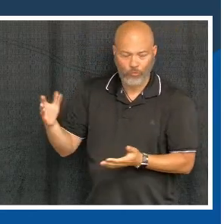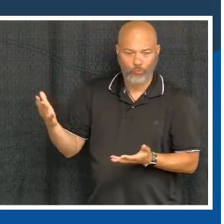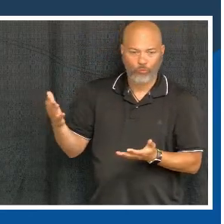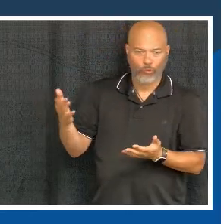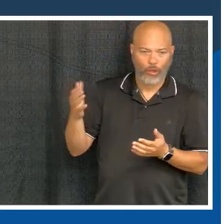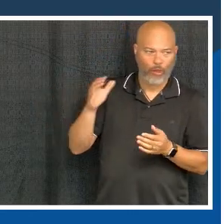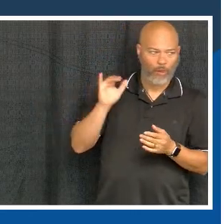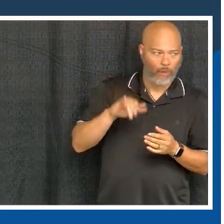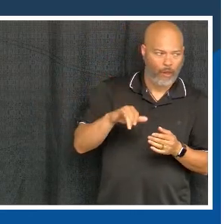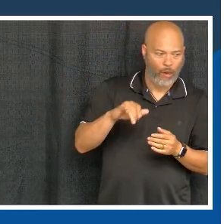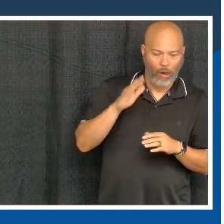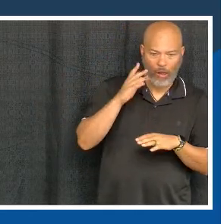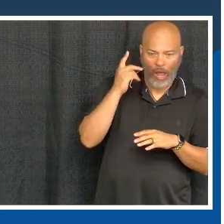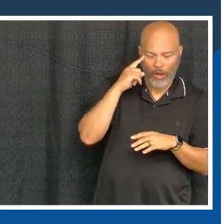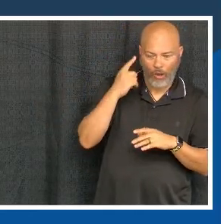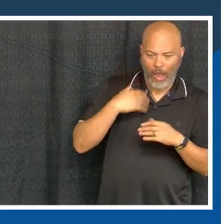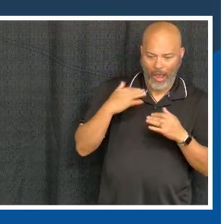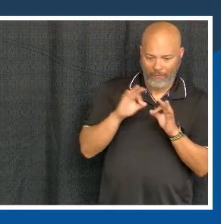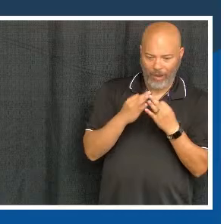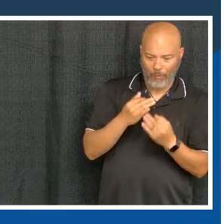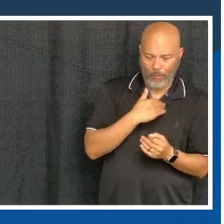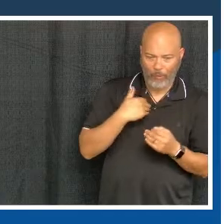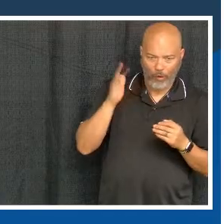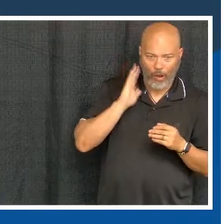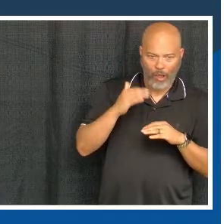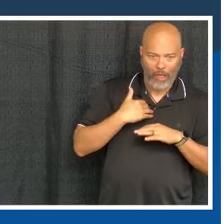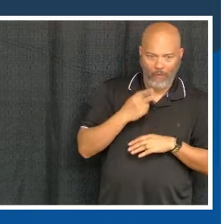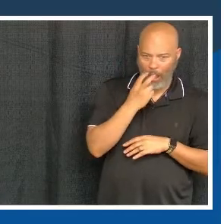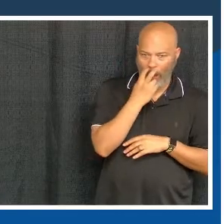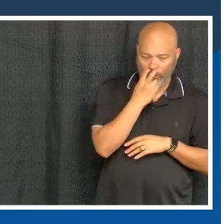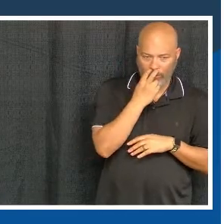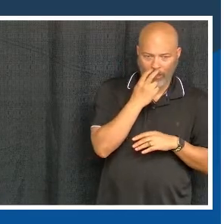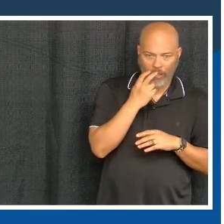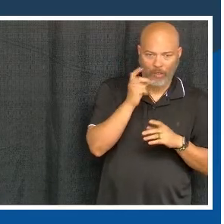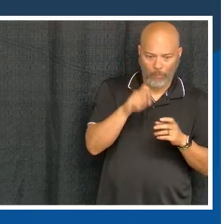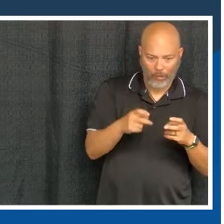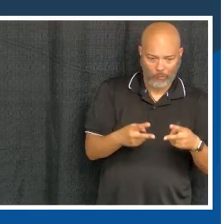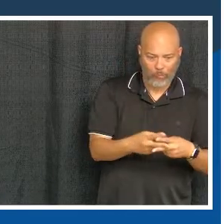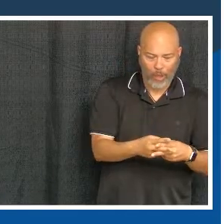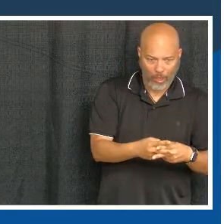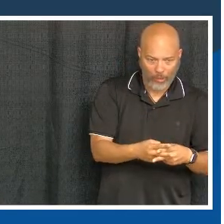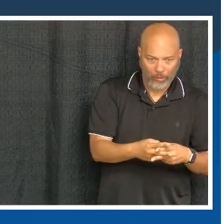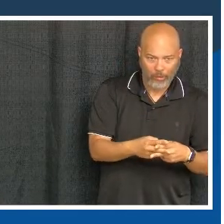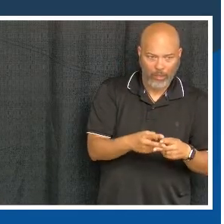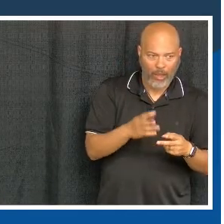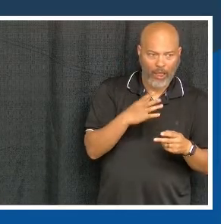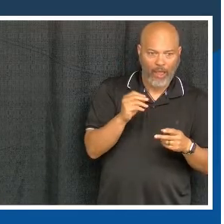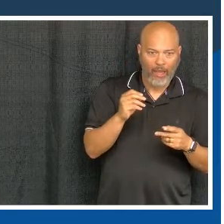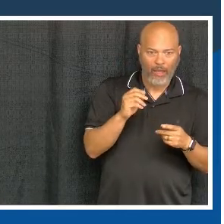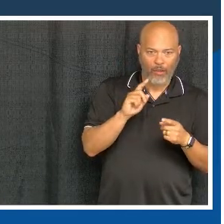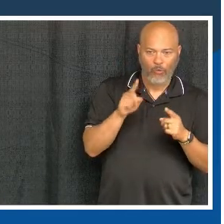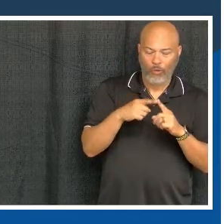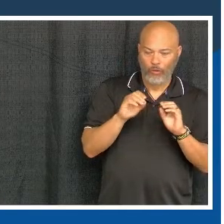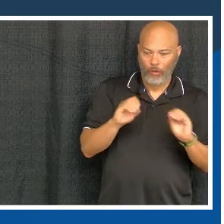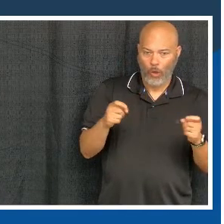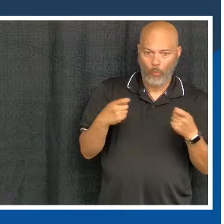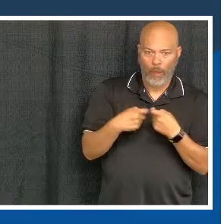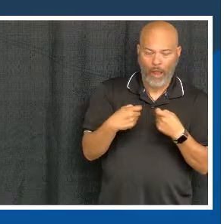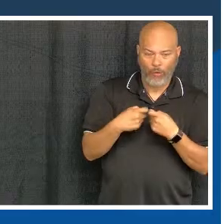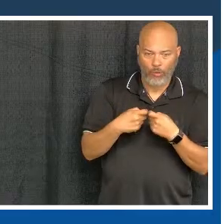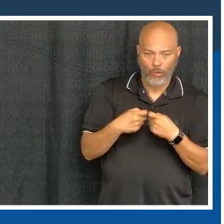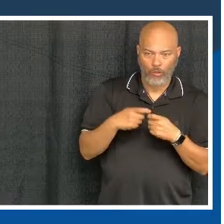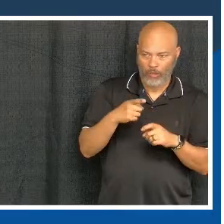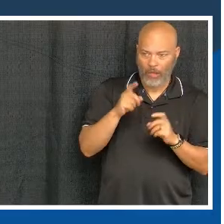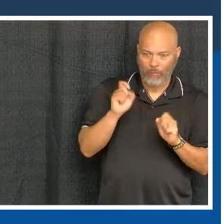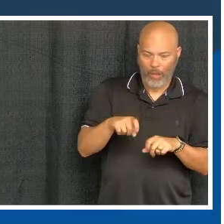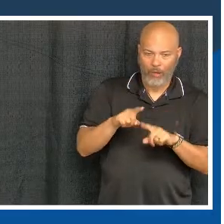that was on oxygen, which, you know, they had to have plugged in all the time. And when there was no power, obviously they were going to have to